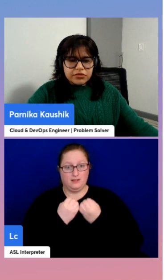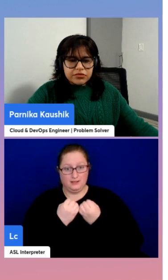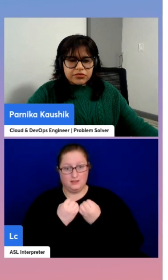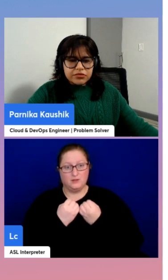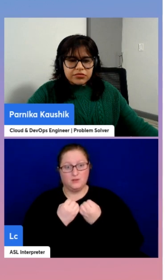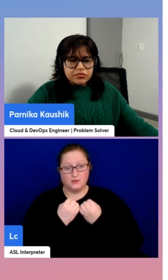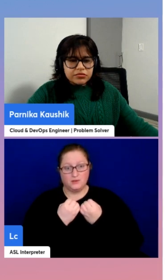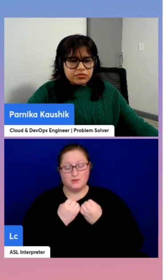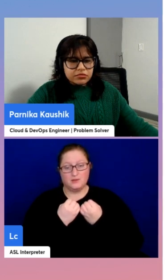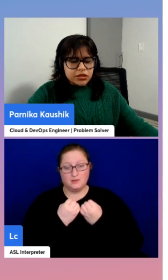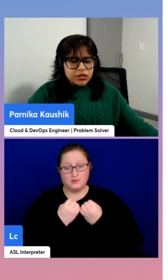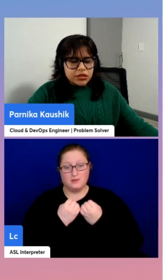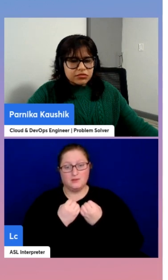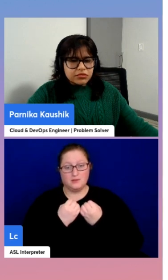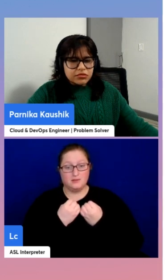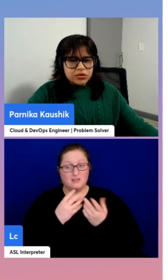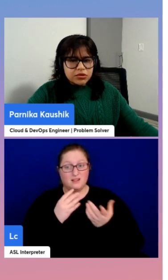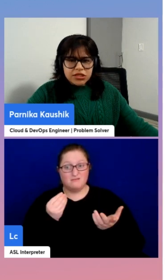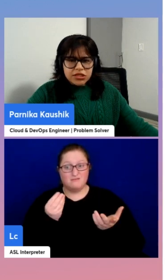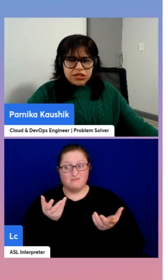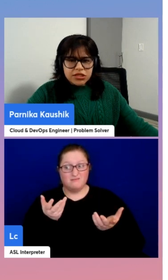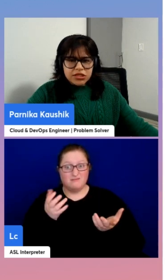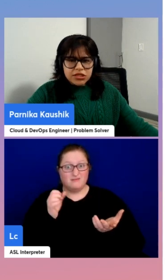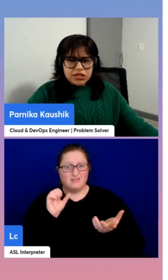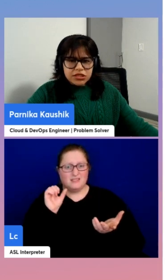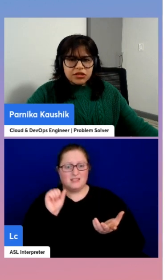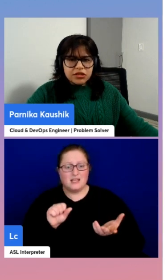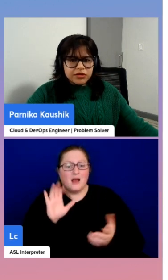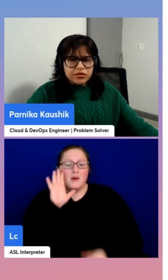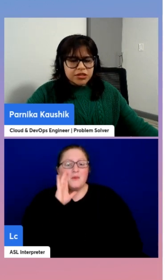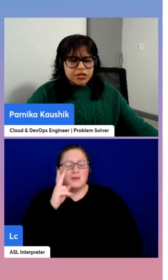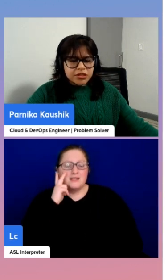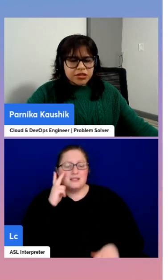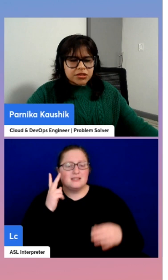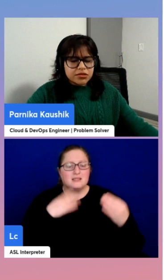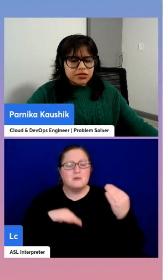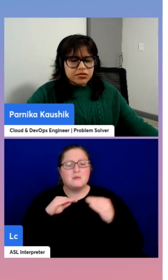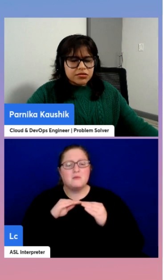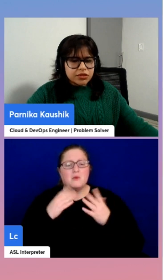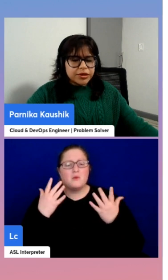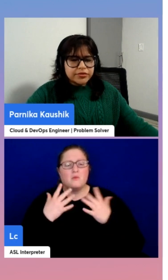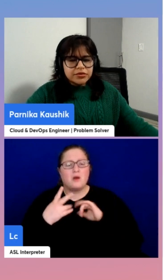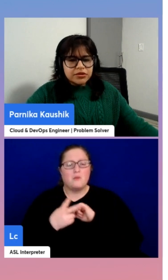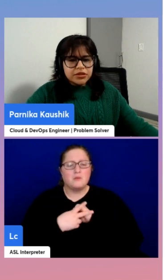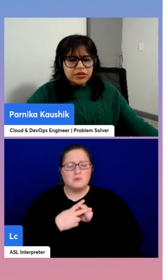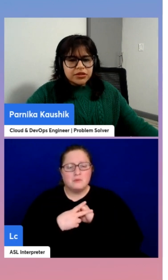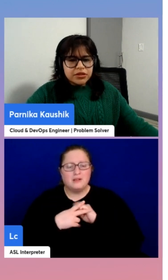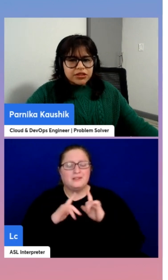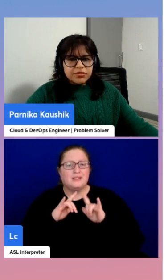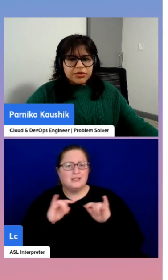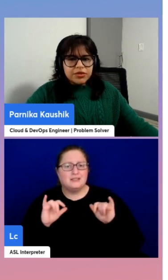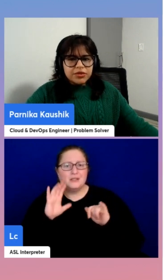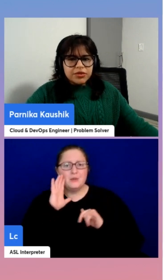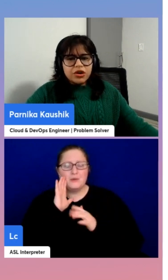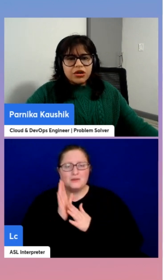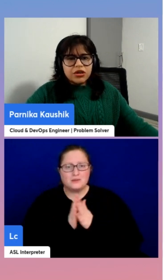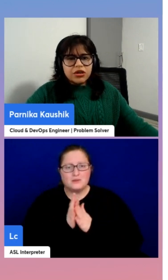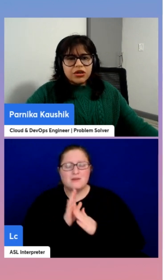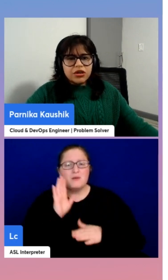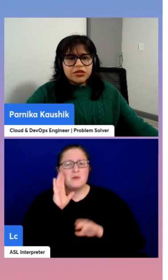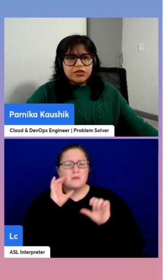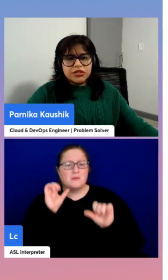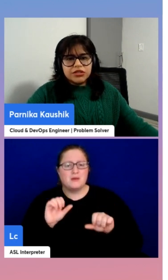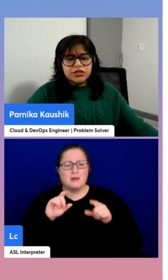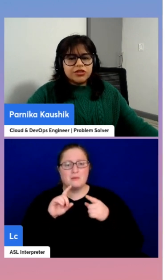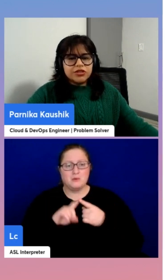And yeah, we're going to see more into what that repository, etc., is in a bit. It's going to be able to talk